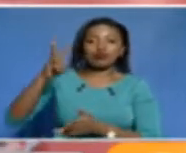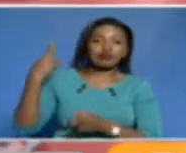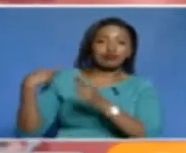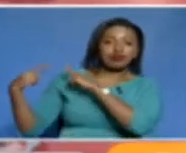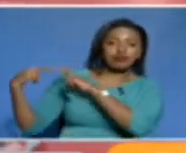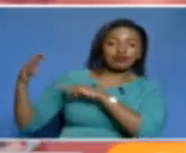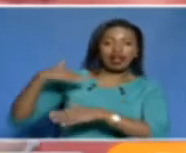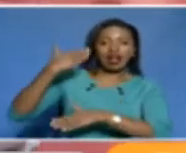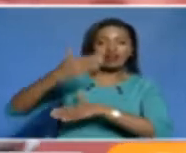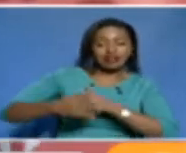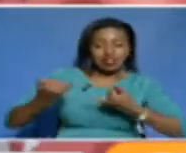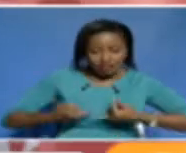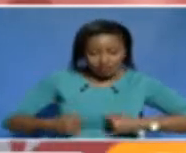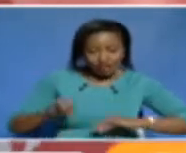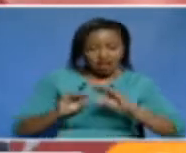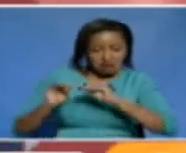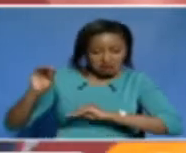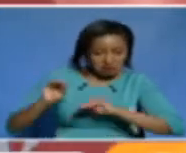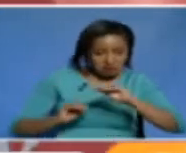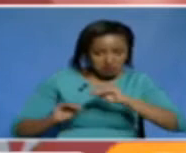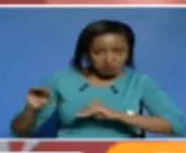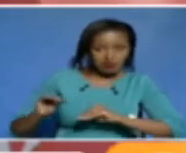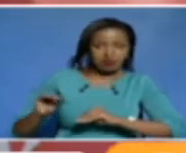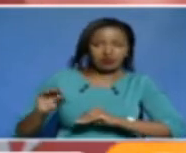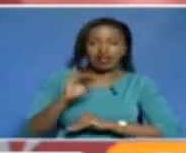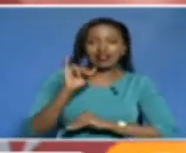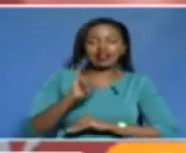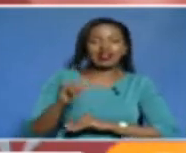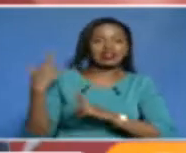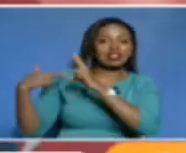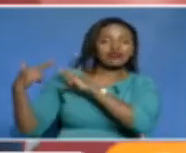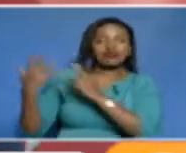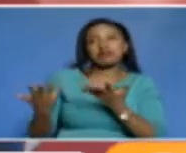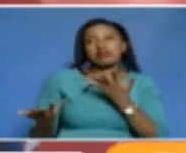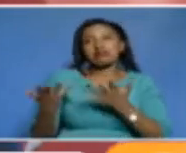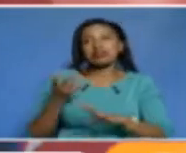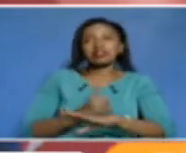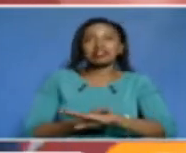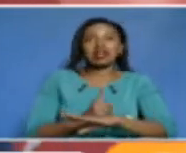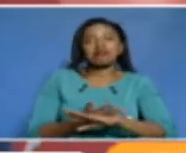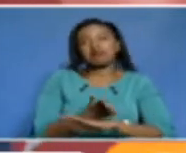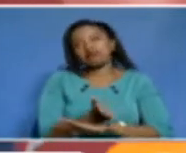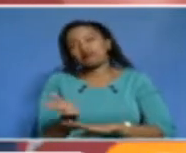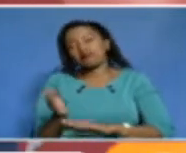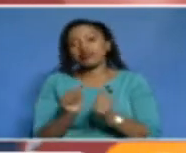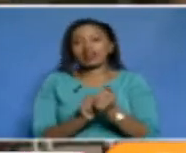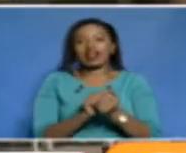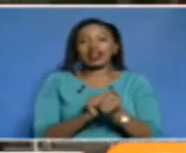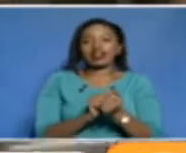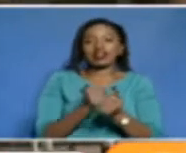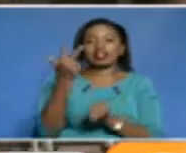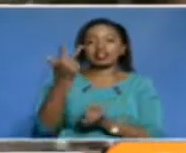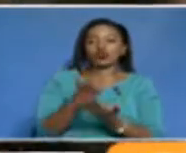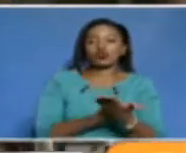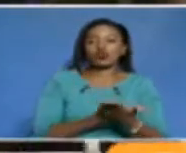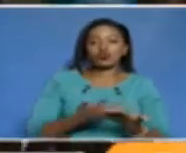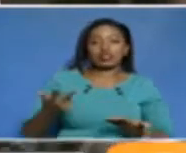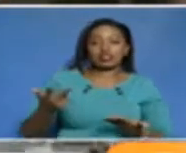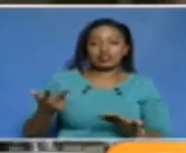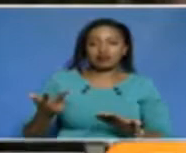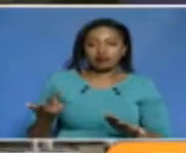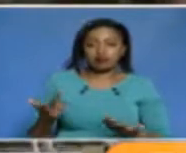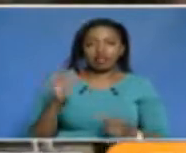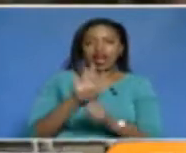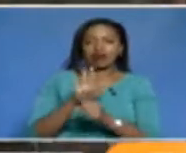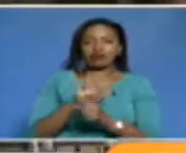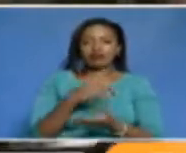corrected its corporate income tax return, and that review would last about 13 weeks. The numerous taxes have